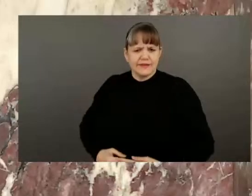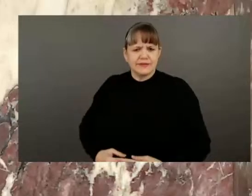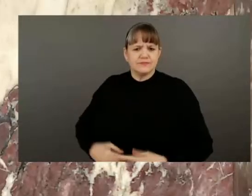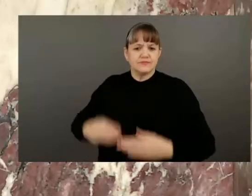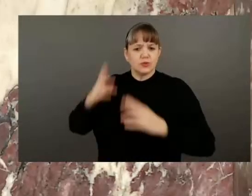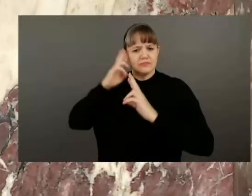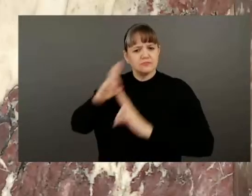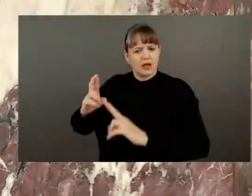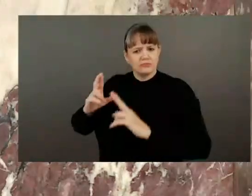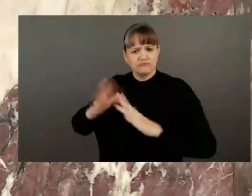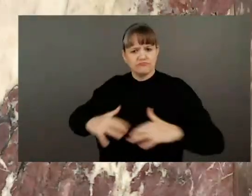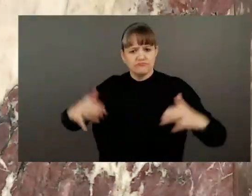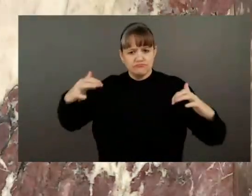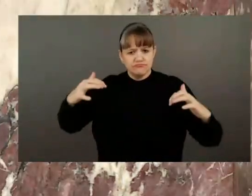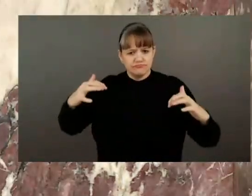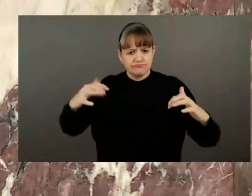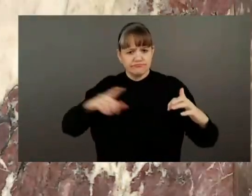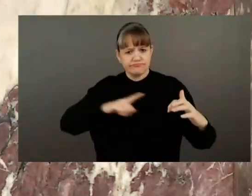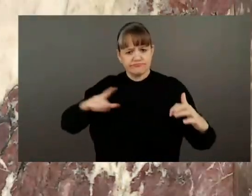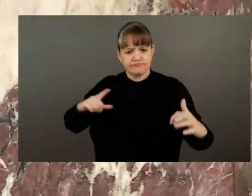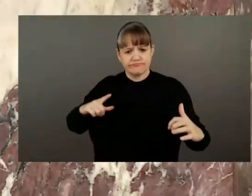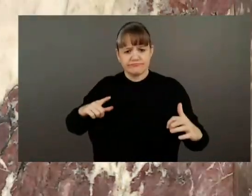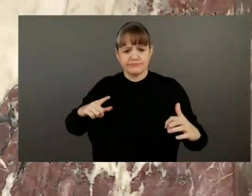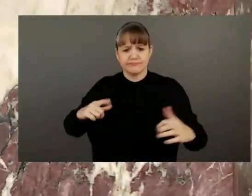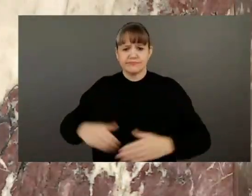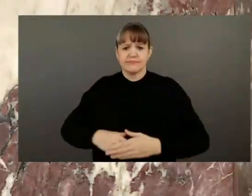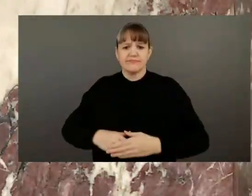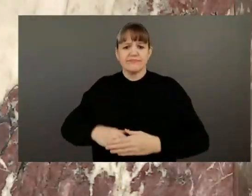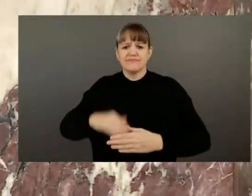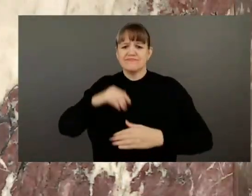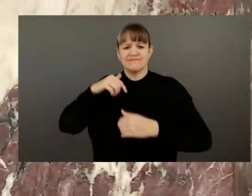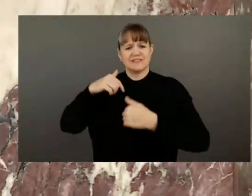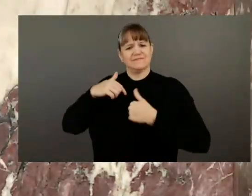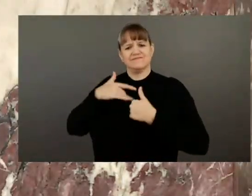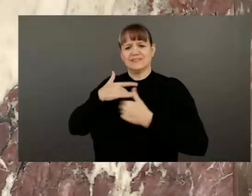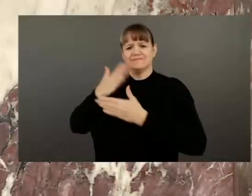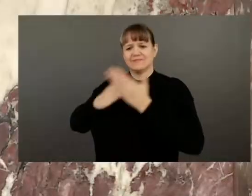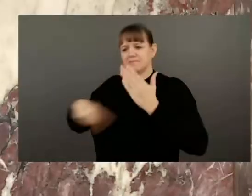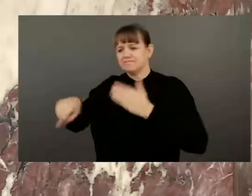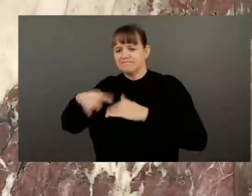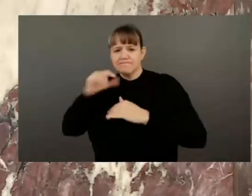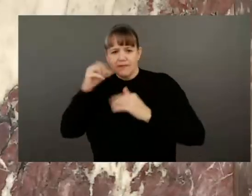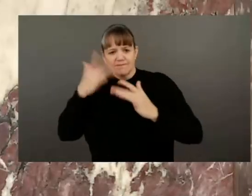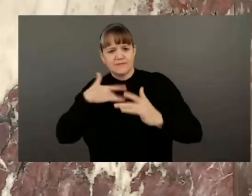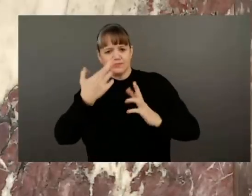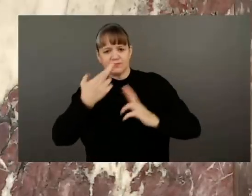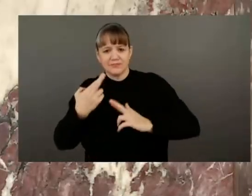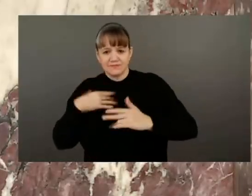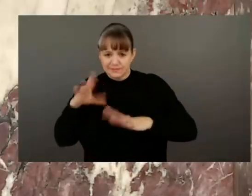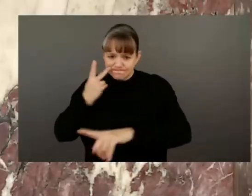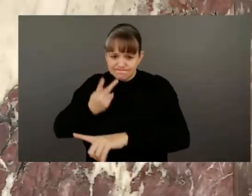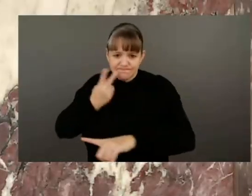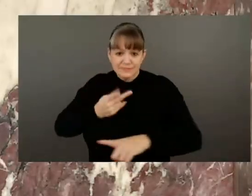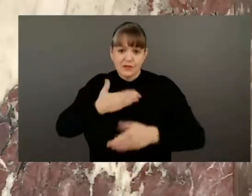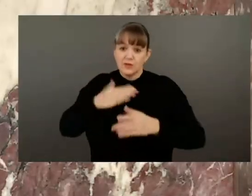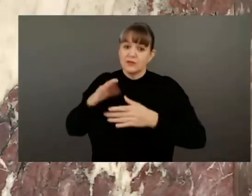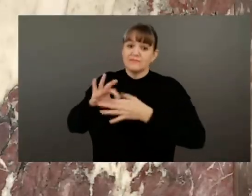some do not. As I shared with my relative last week, I choose my battles because I would be